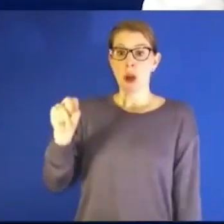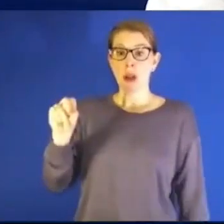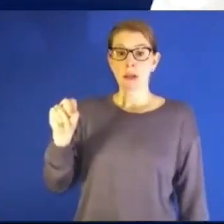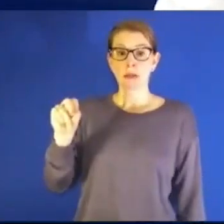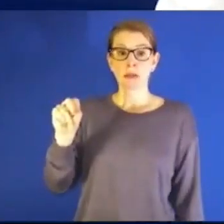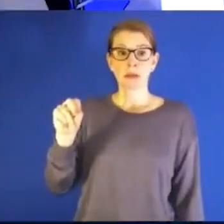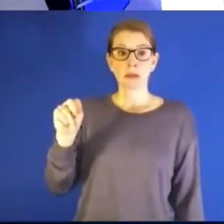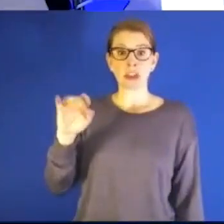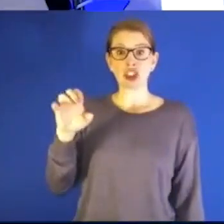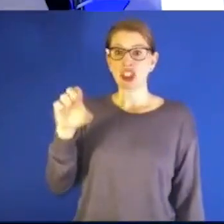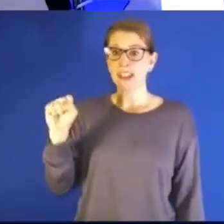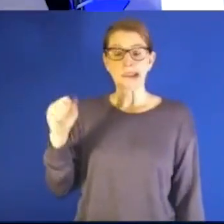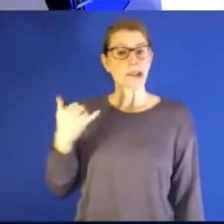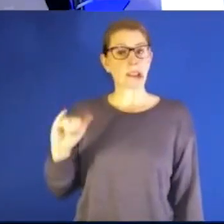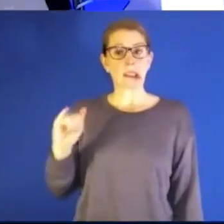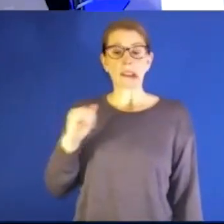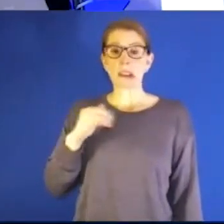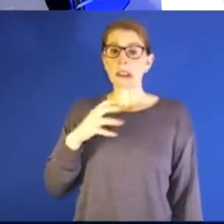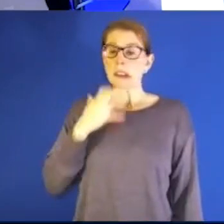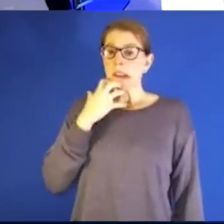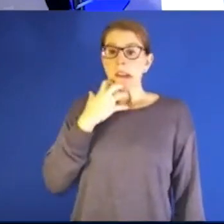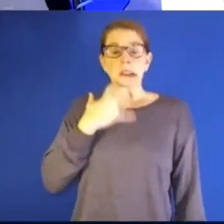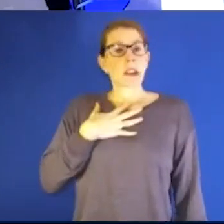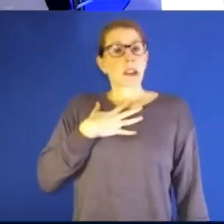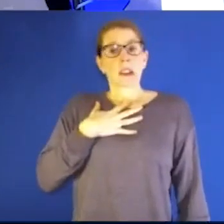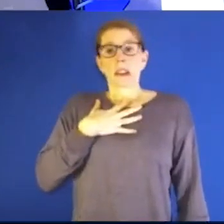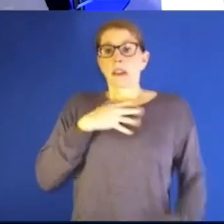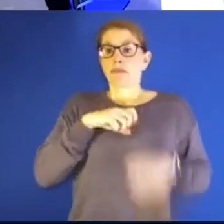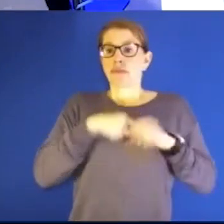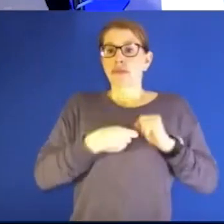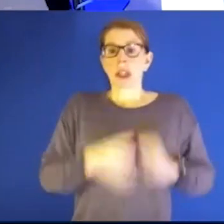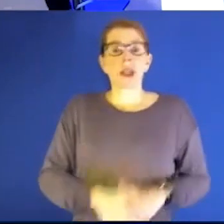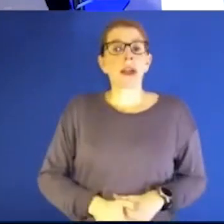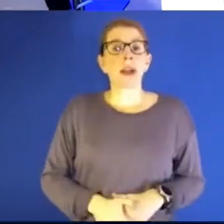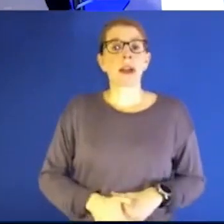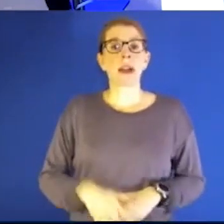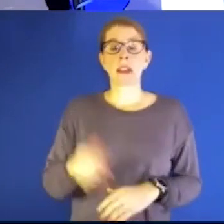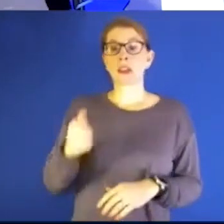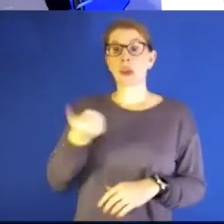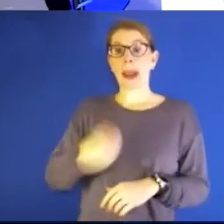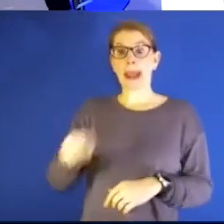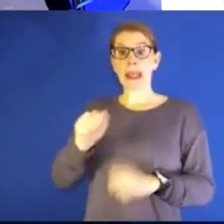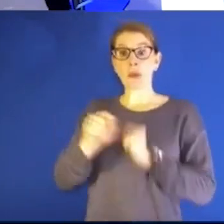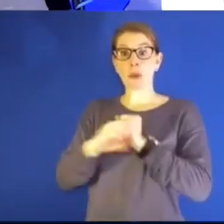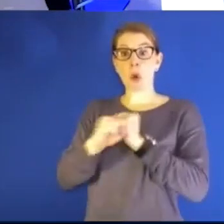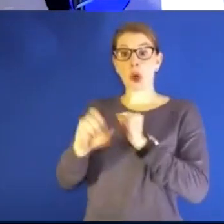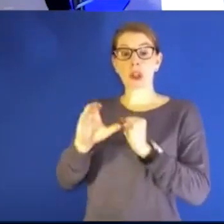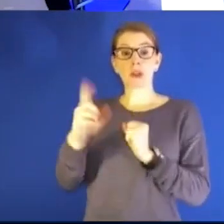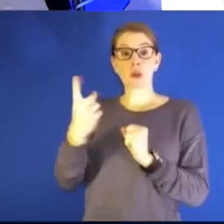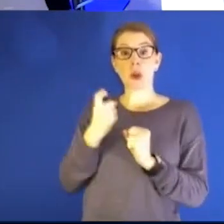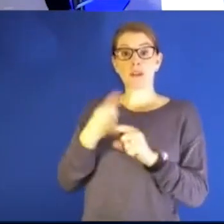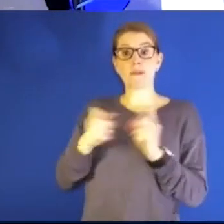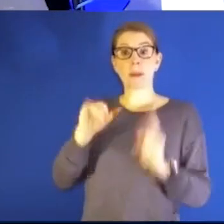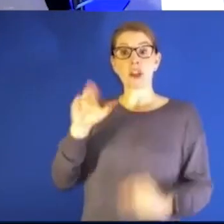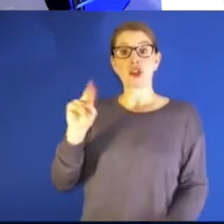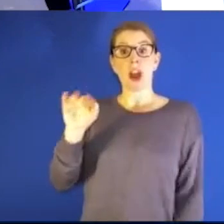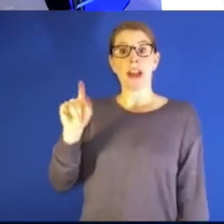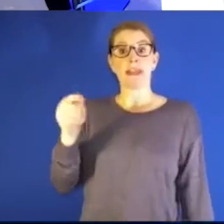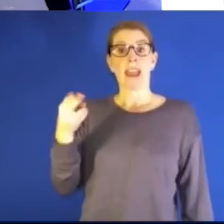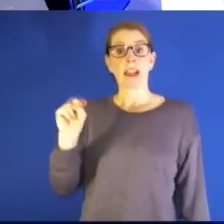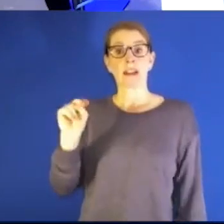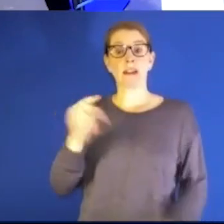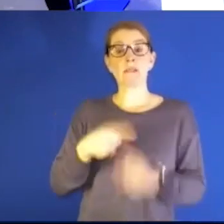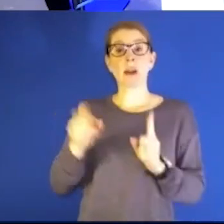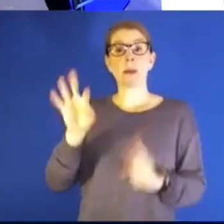hard. I know that, and I want to just check and see if we have any reporters on the line. But in the meantime, I do have a question from Jonathan at Fox 4.